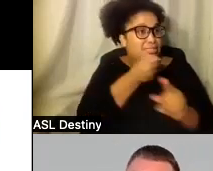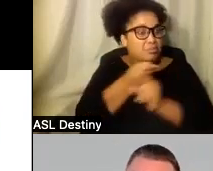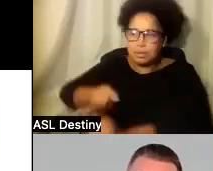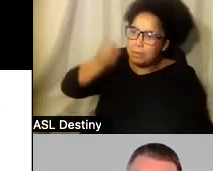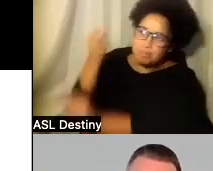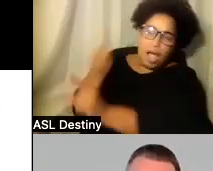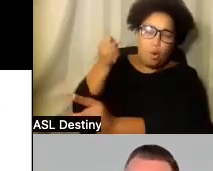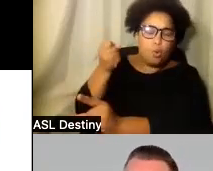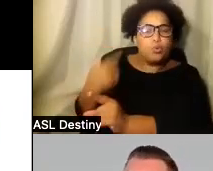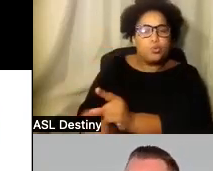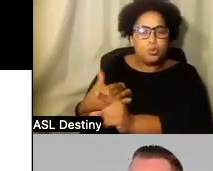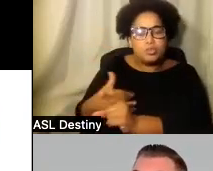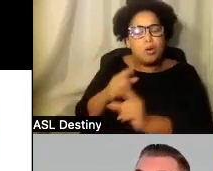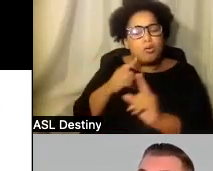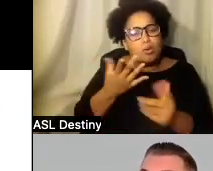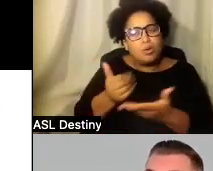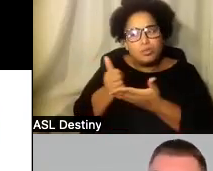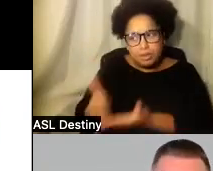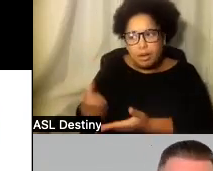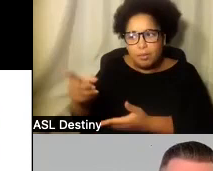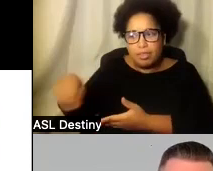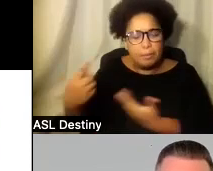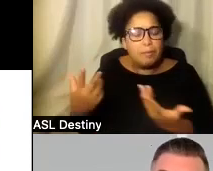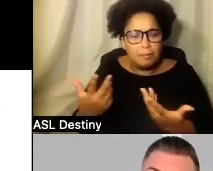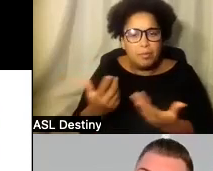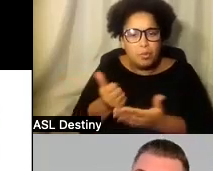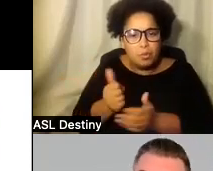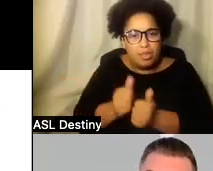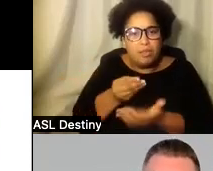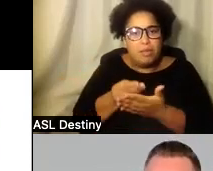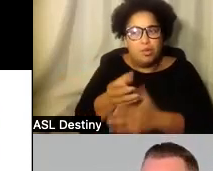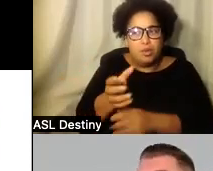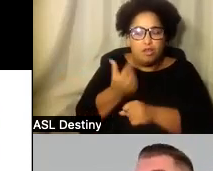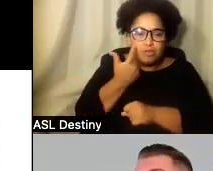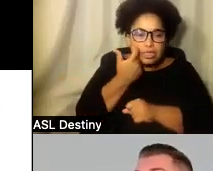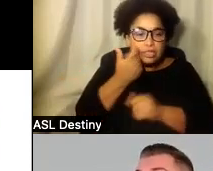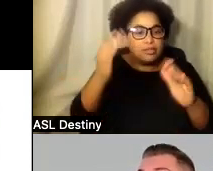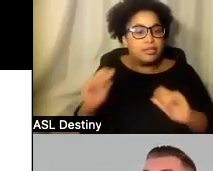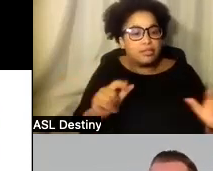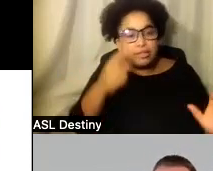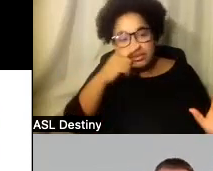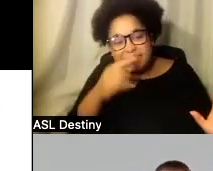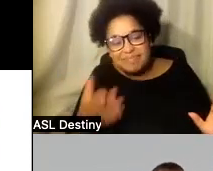help those as best as we could with the money that we received recently. Next slide, please.